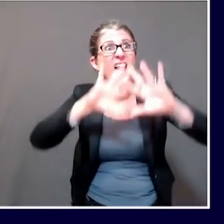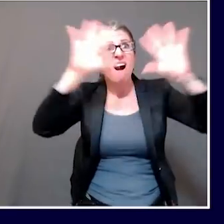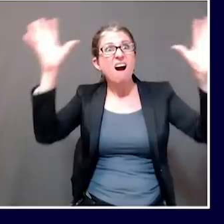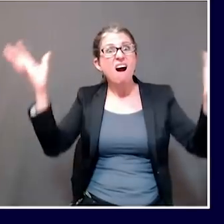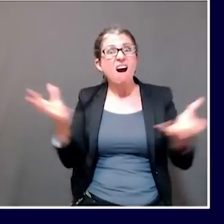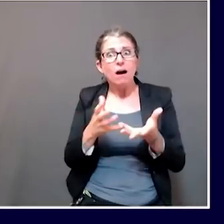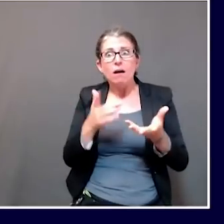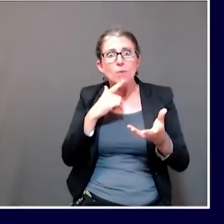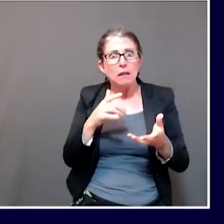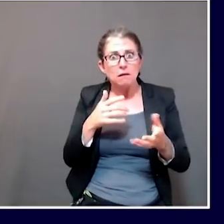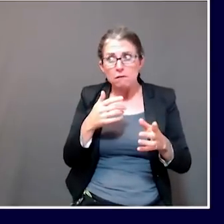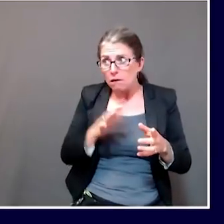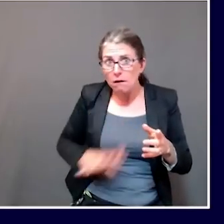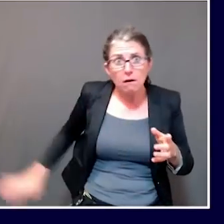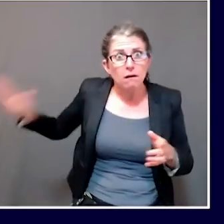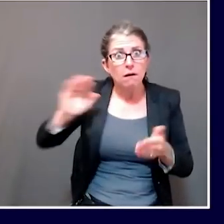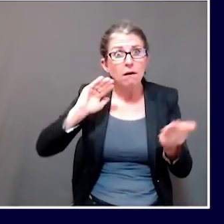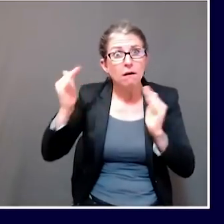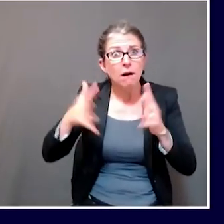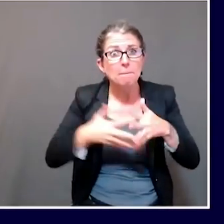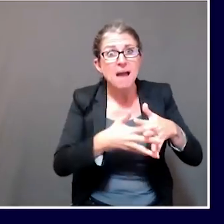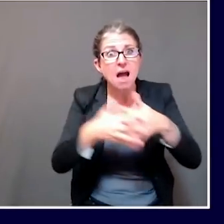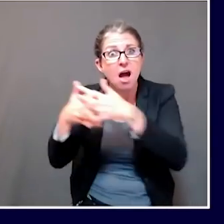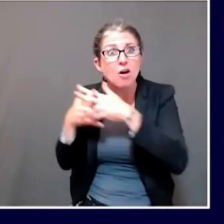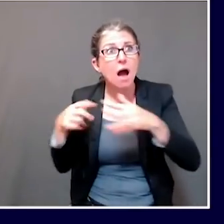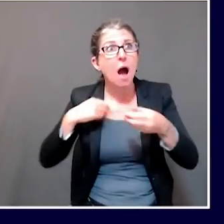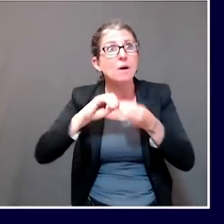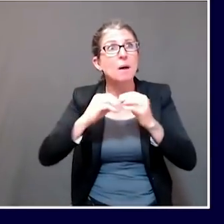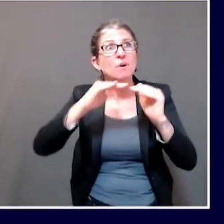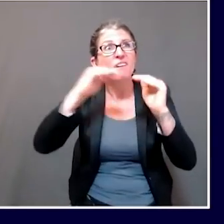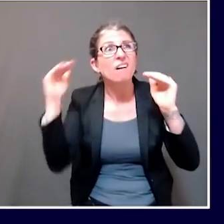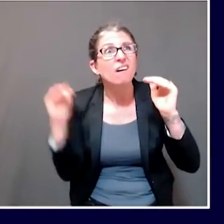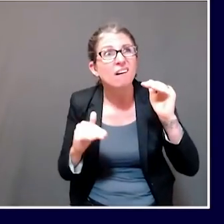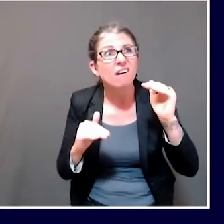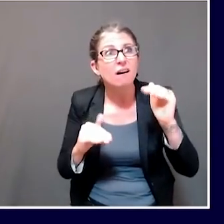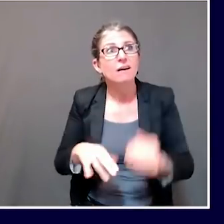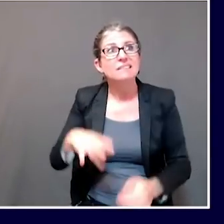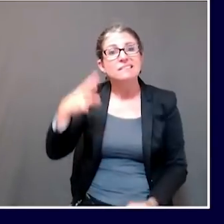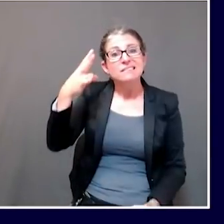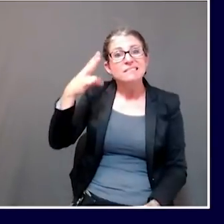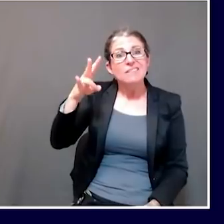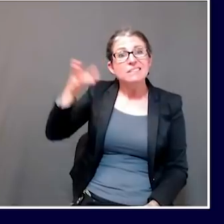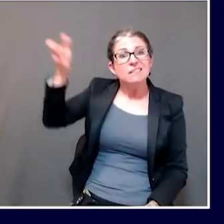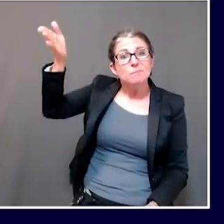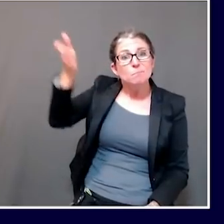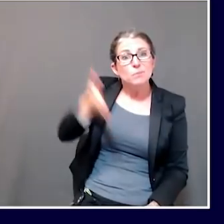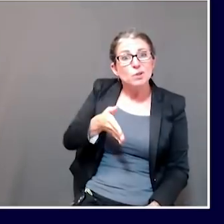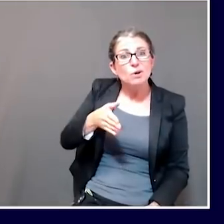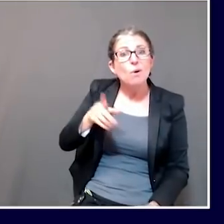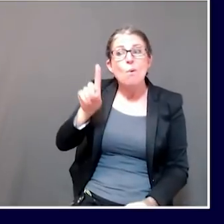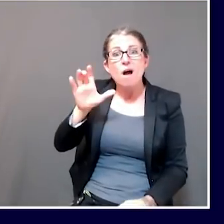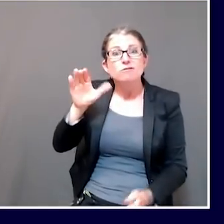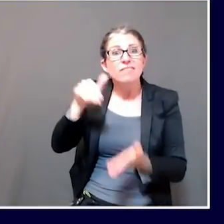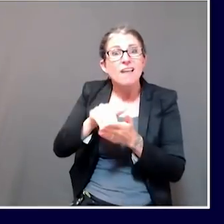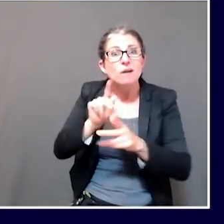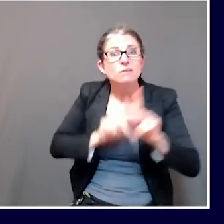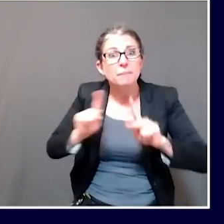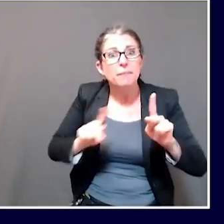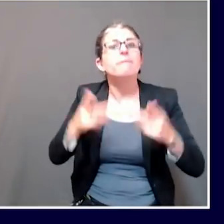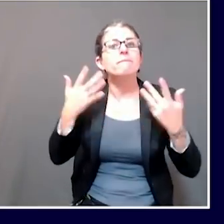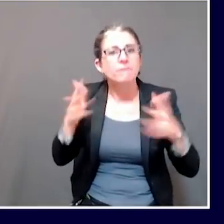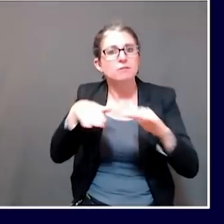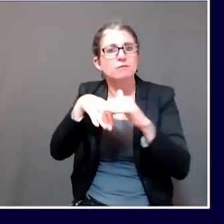across the United States right now is 17 per 100,000. The rate in Maine is just under 1